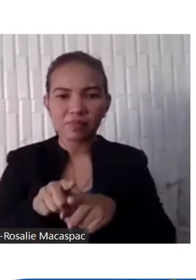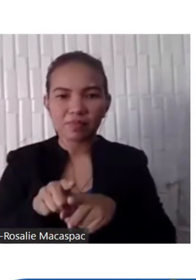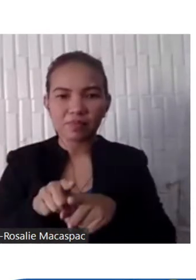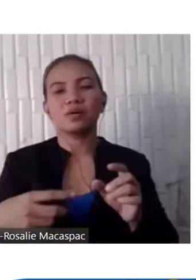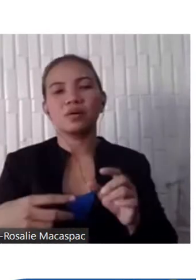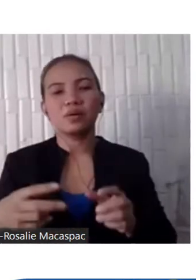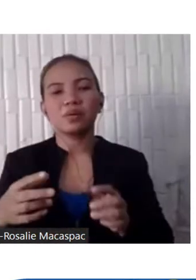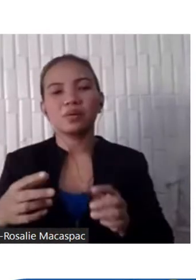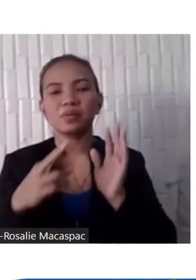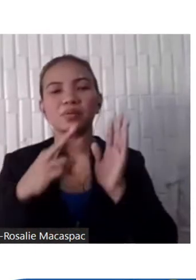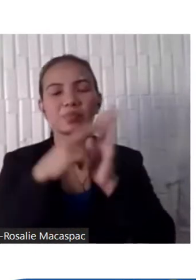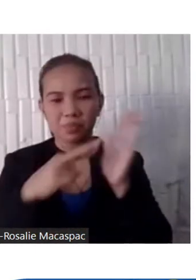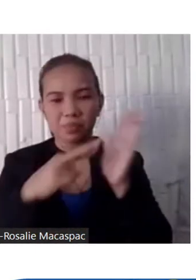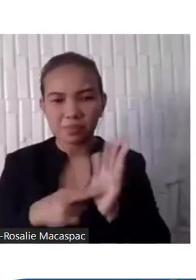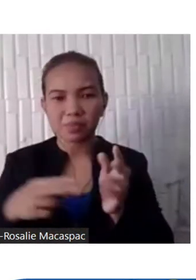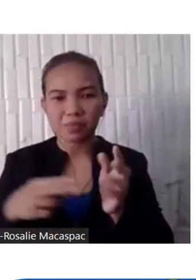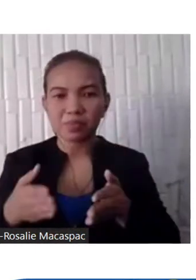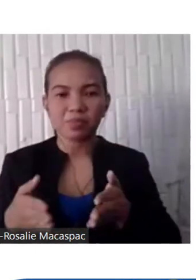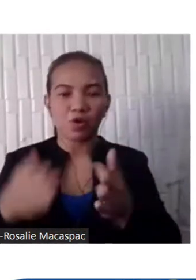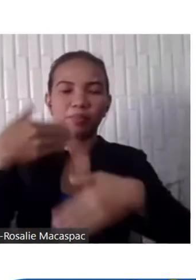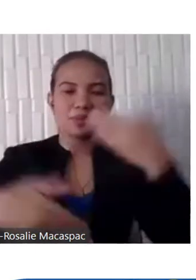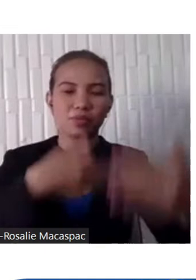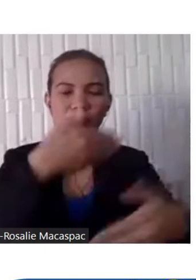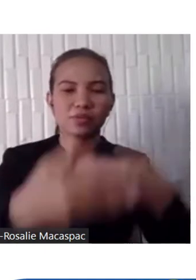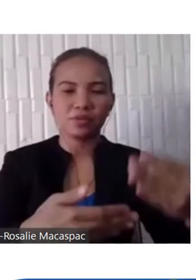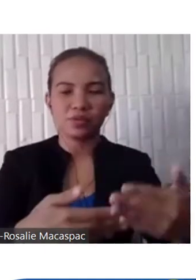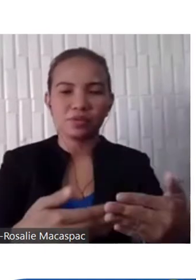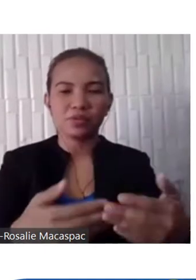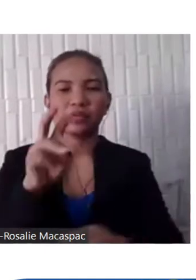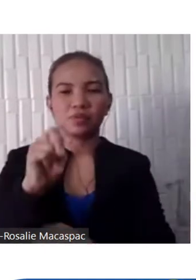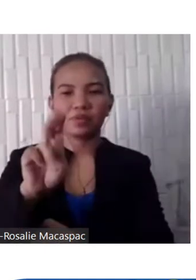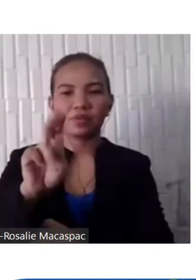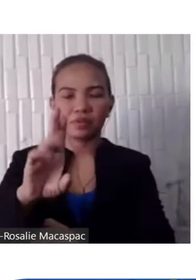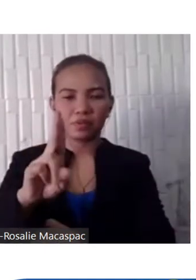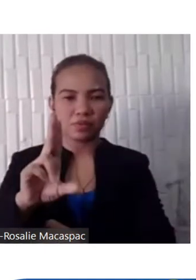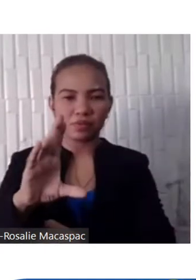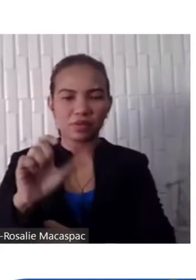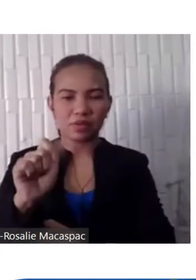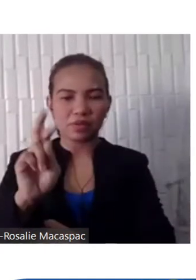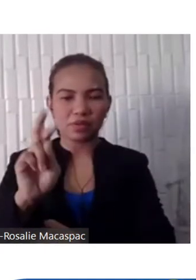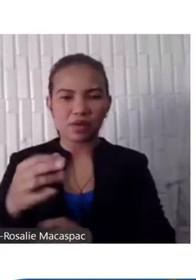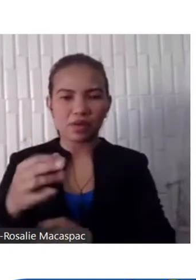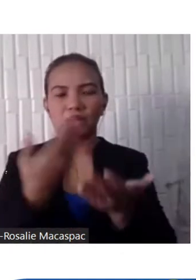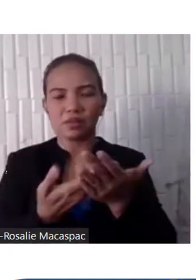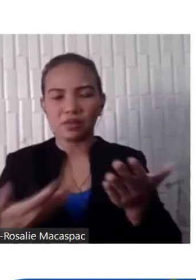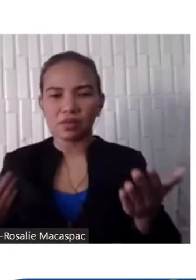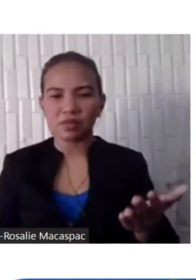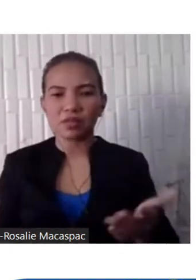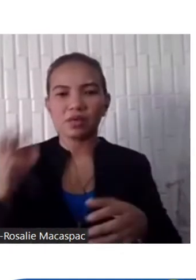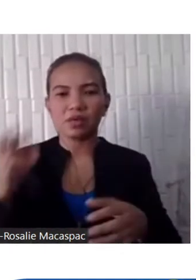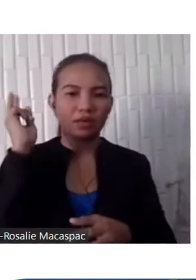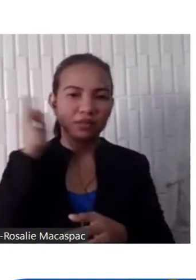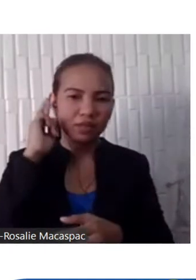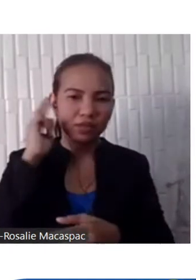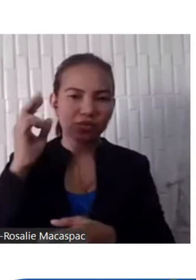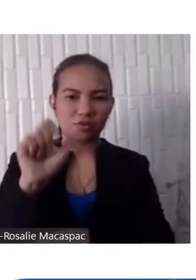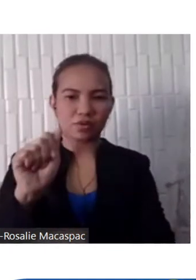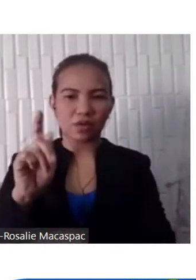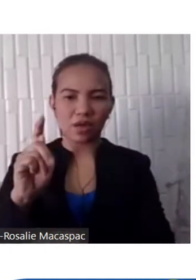it comes to the use of nuclear facilities and radioactive materials in the Philippines. In